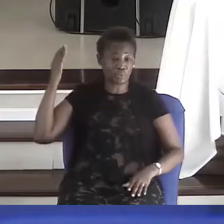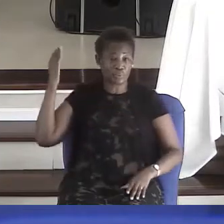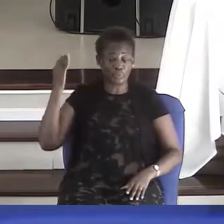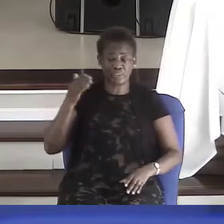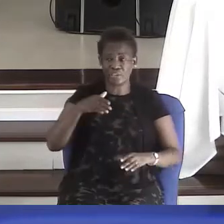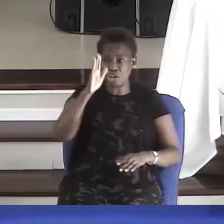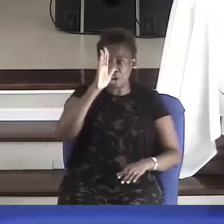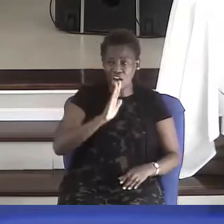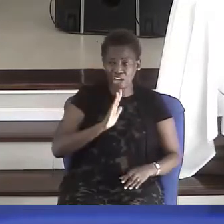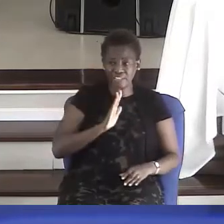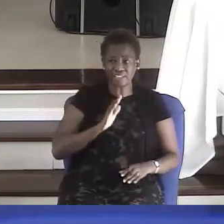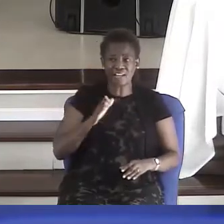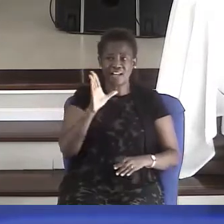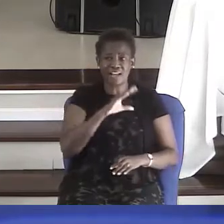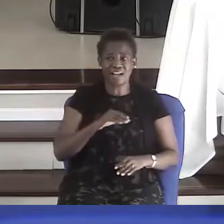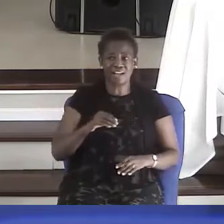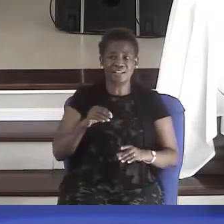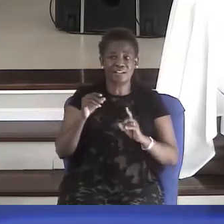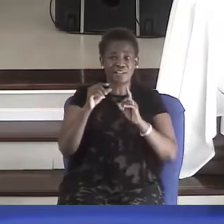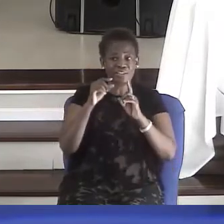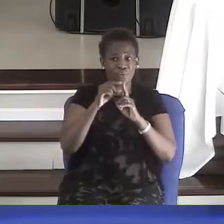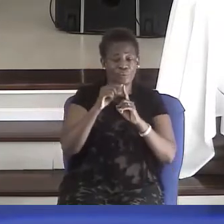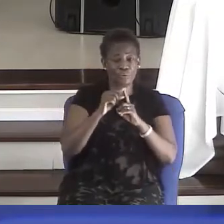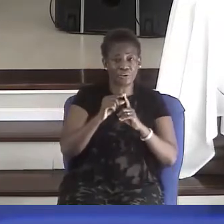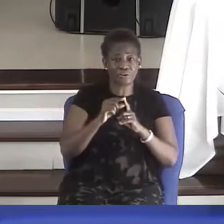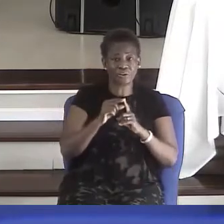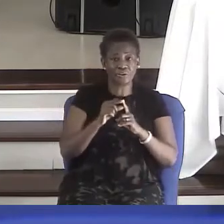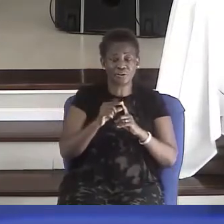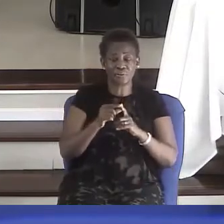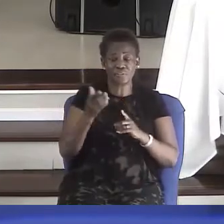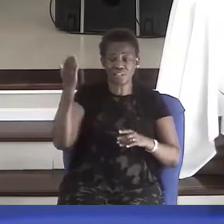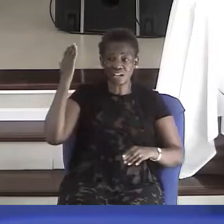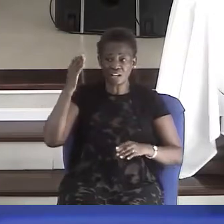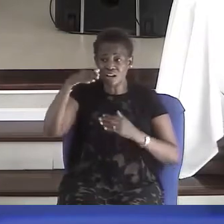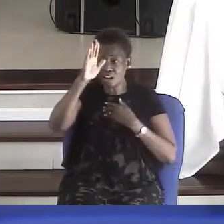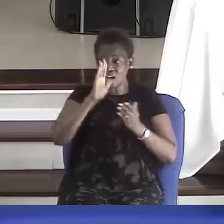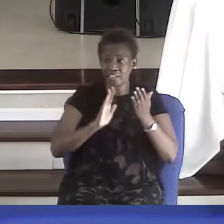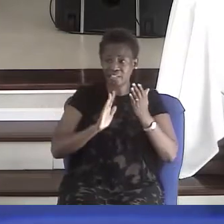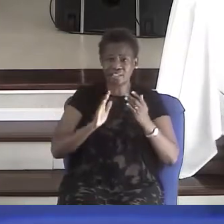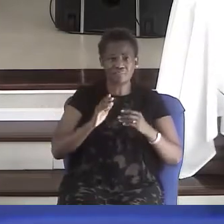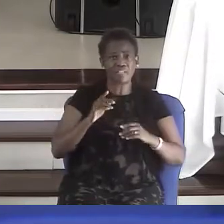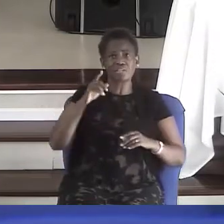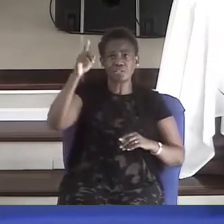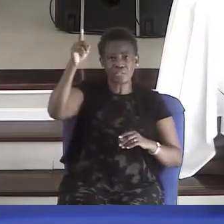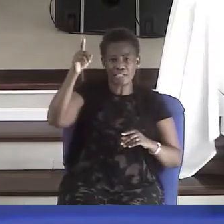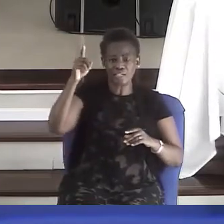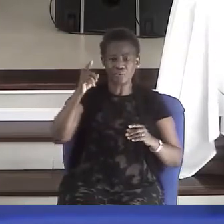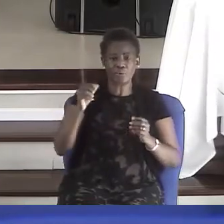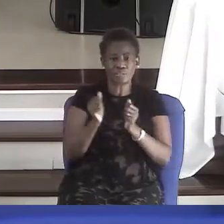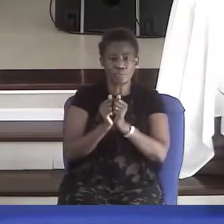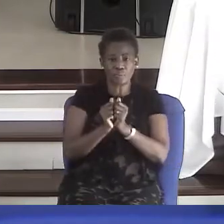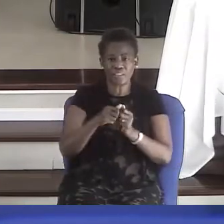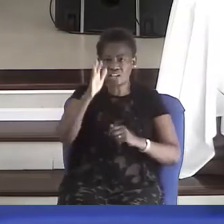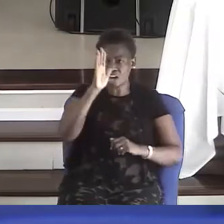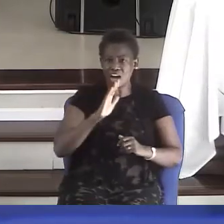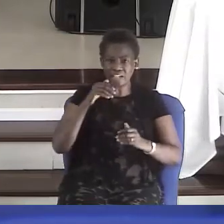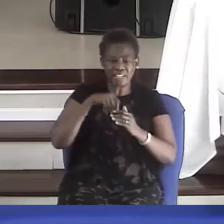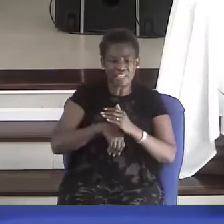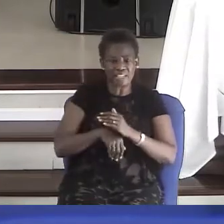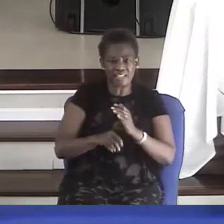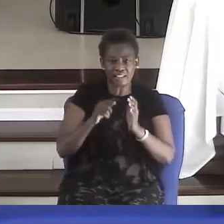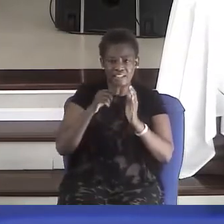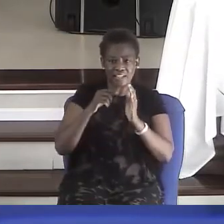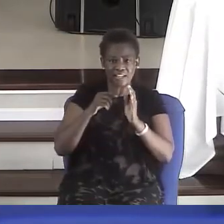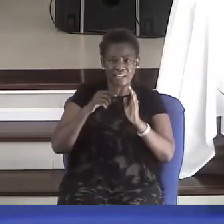He was with God in the beginning. Now that's what we find also in St. John, don't it?